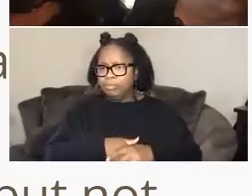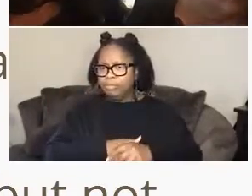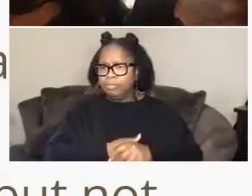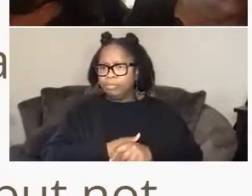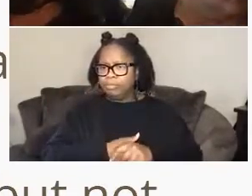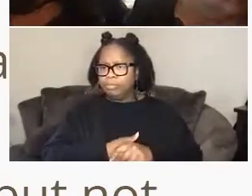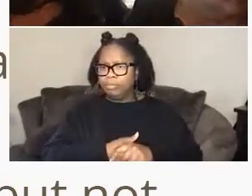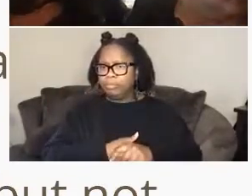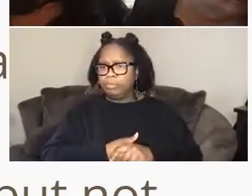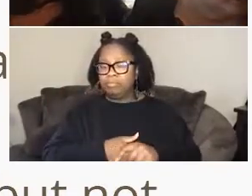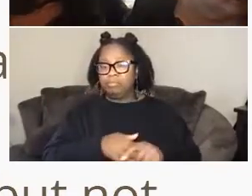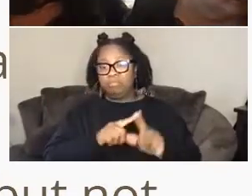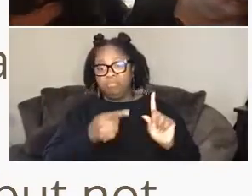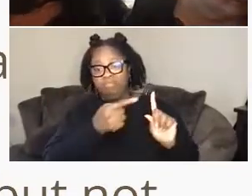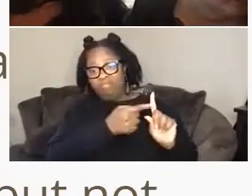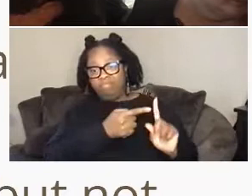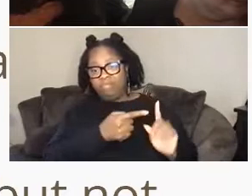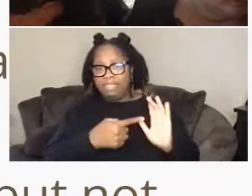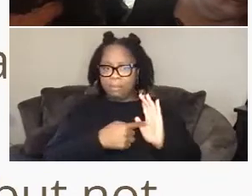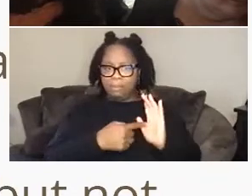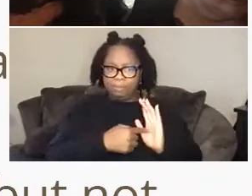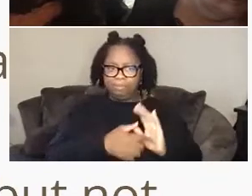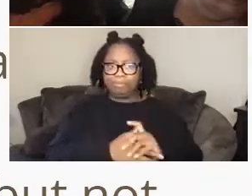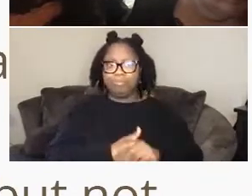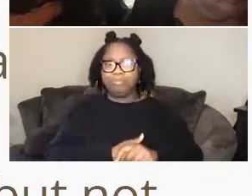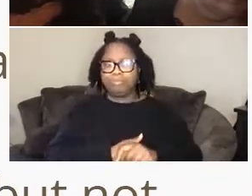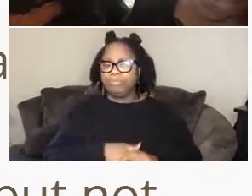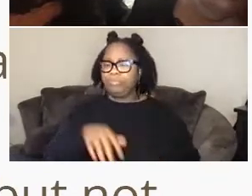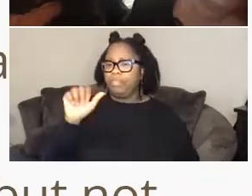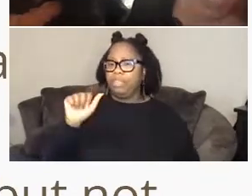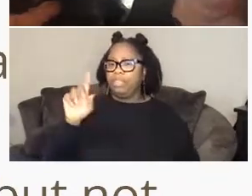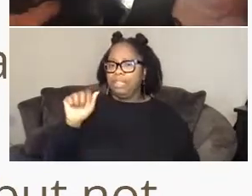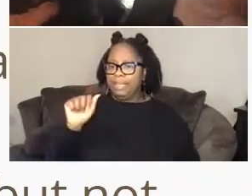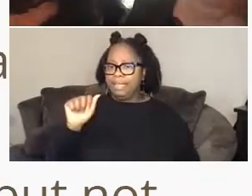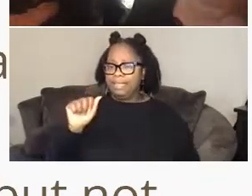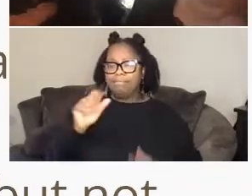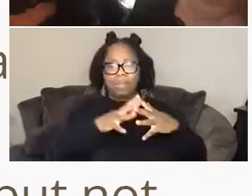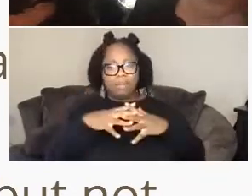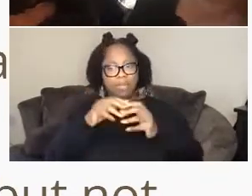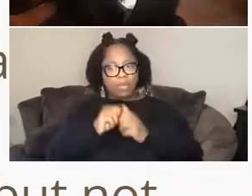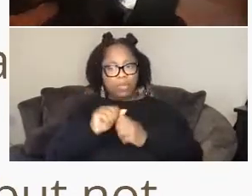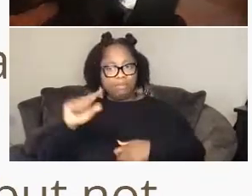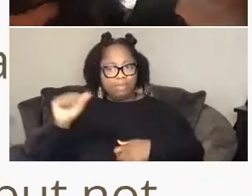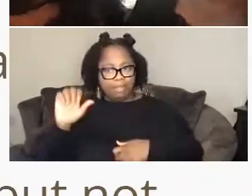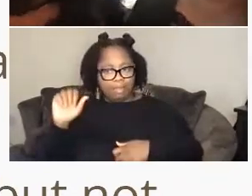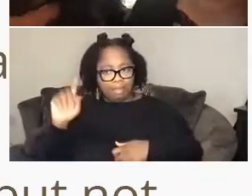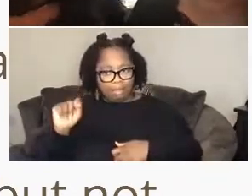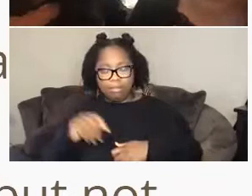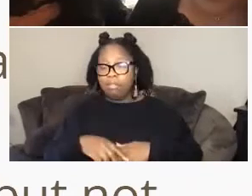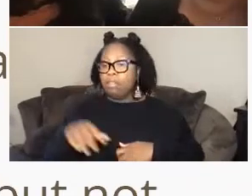But here it says, example, the ADA, which is the Americans with Disabilities Act, the